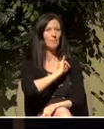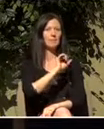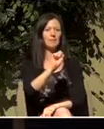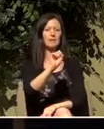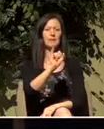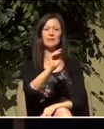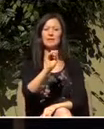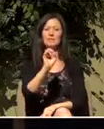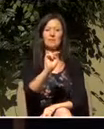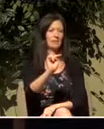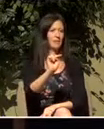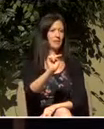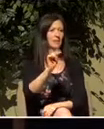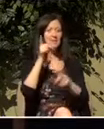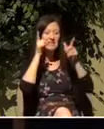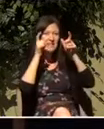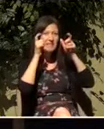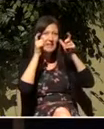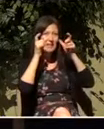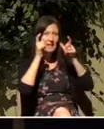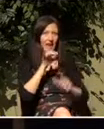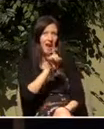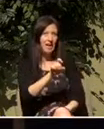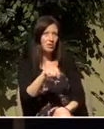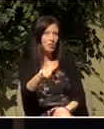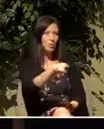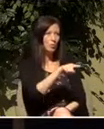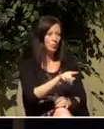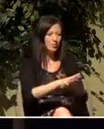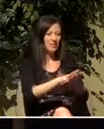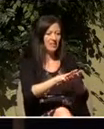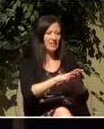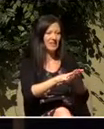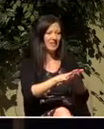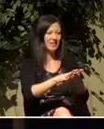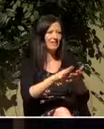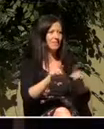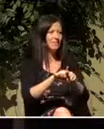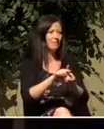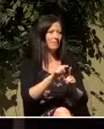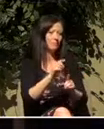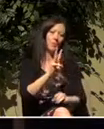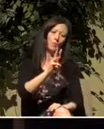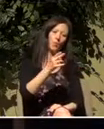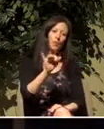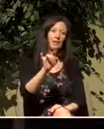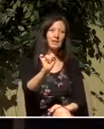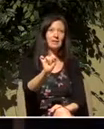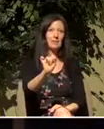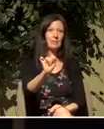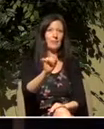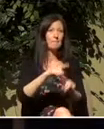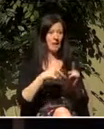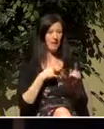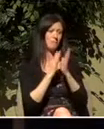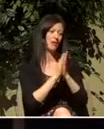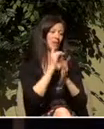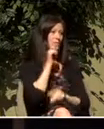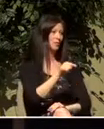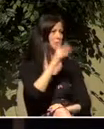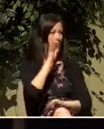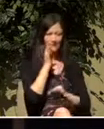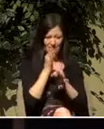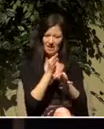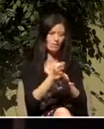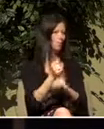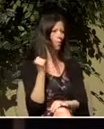has asked to sift you all as wheat, but I've prayed for you, Simon, that your faith might not fail. And when you have turned